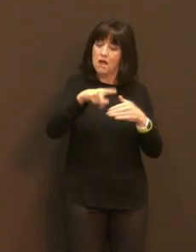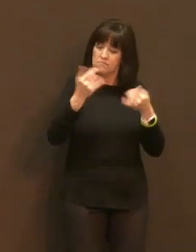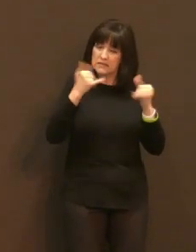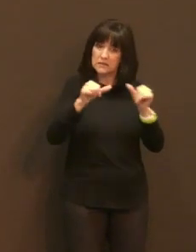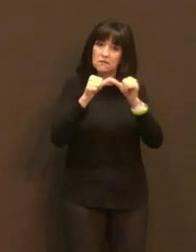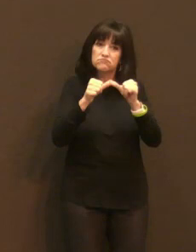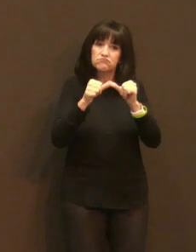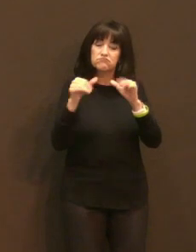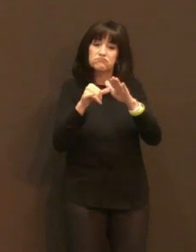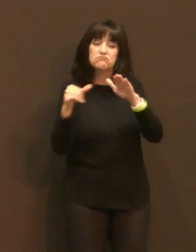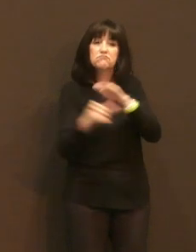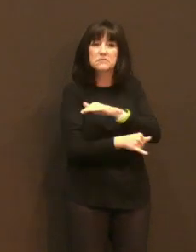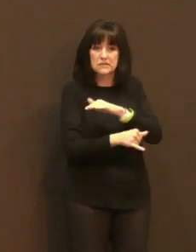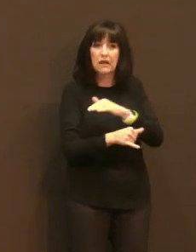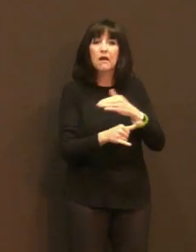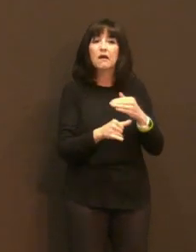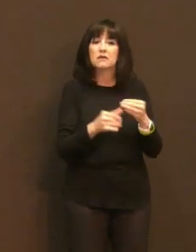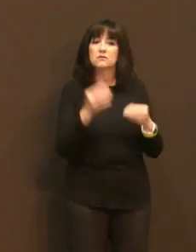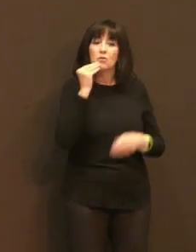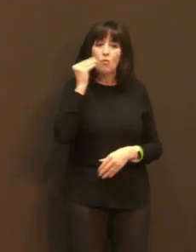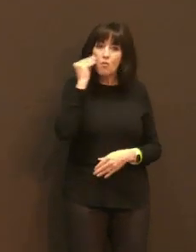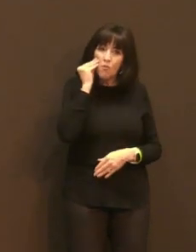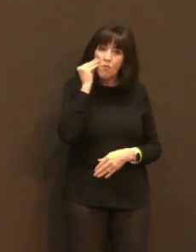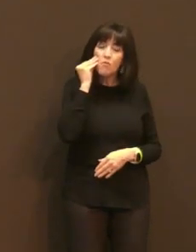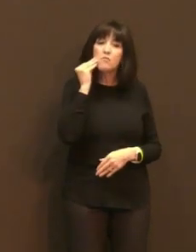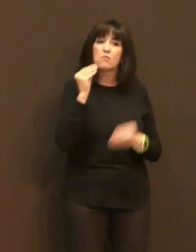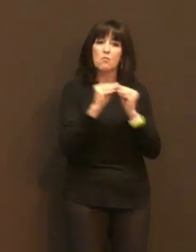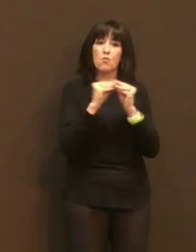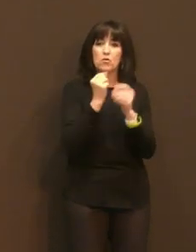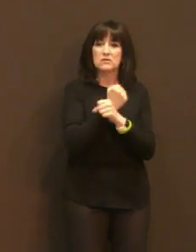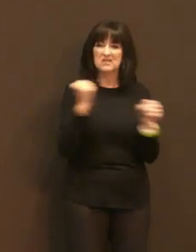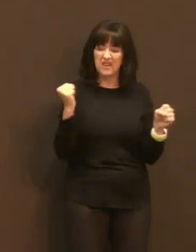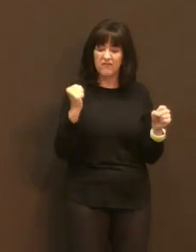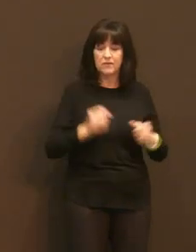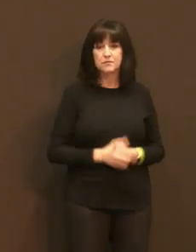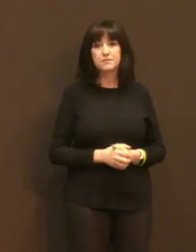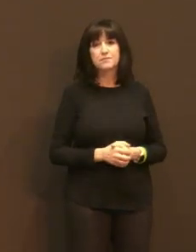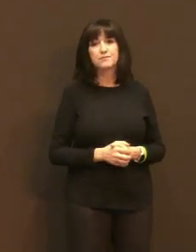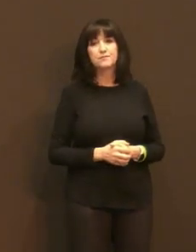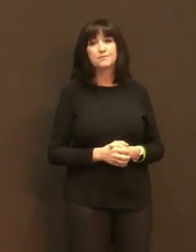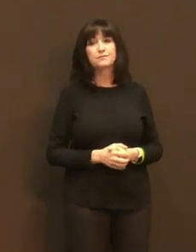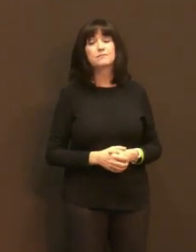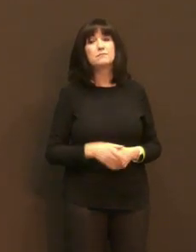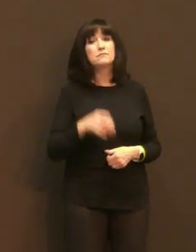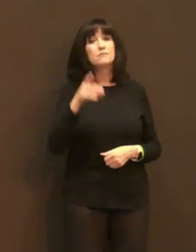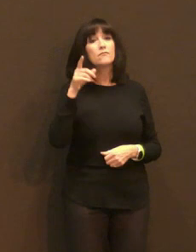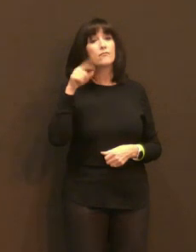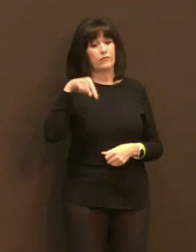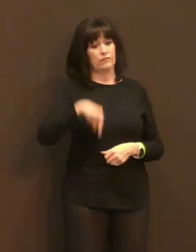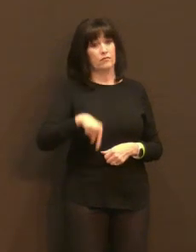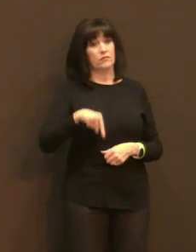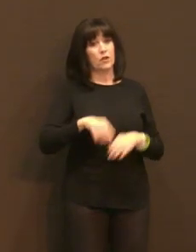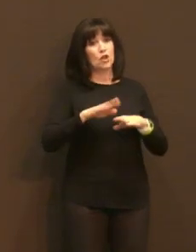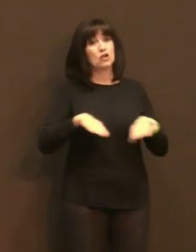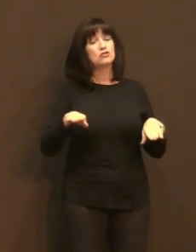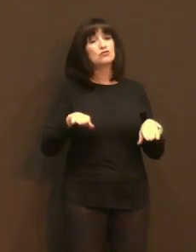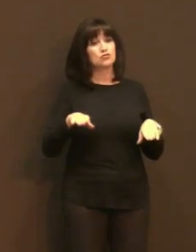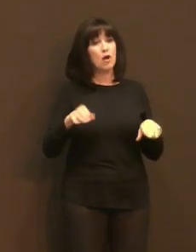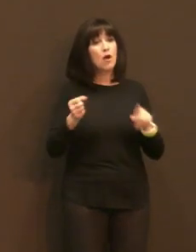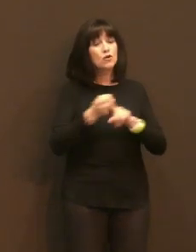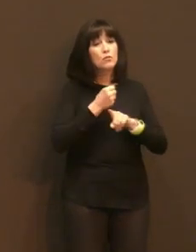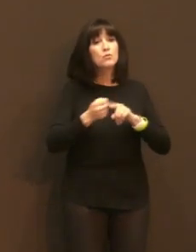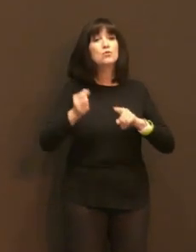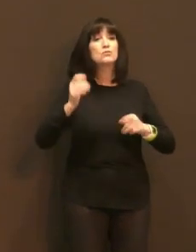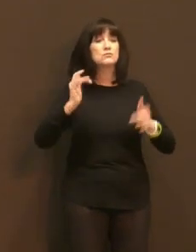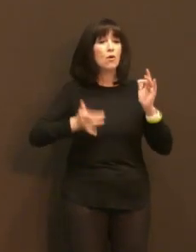So I've been asked to put these numbers up, and first I want to, this is Child Abuse Prevention Month, so for all those social